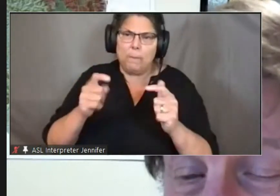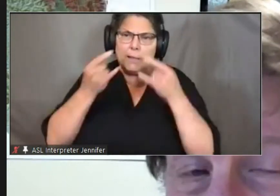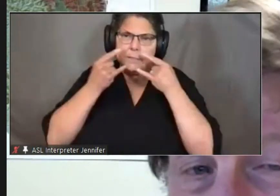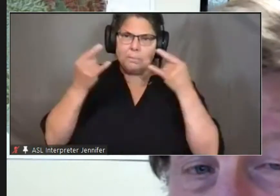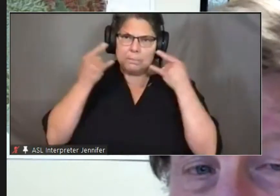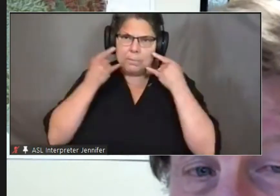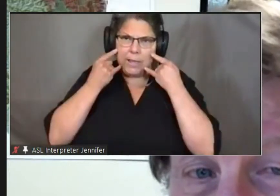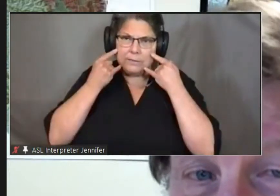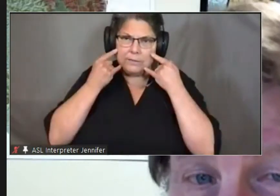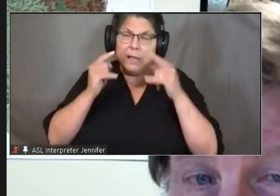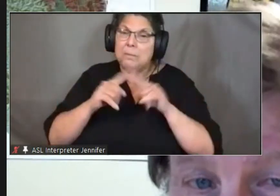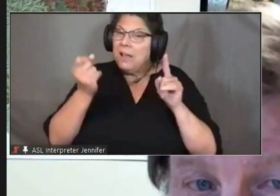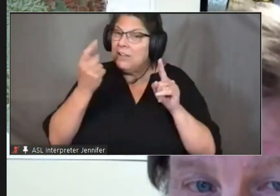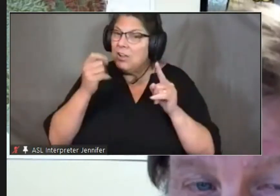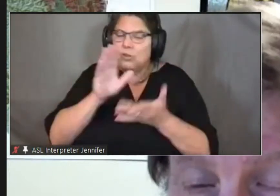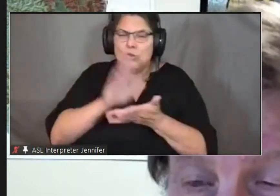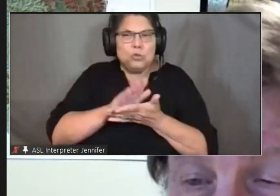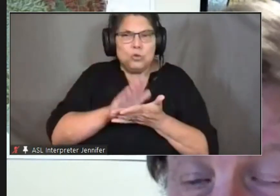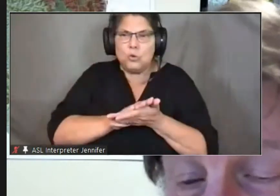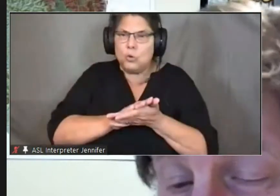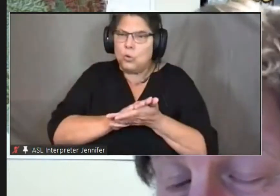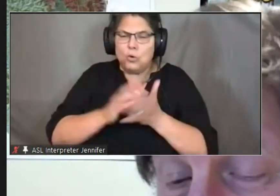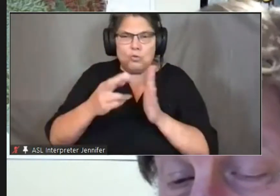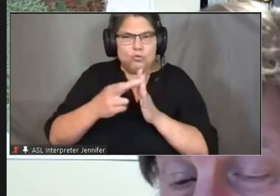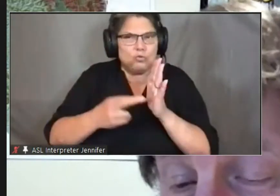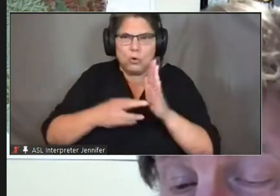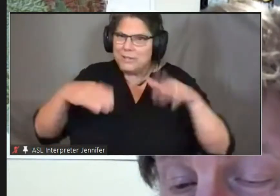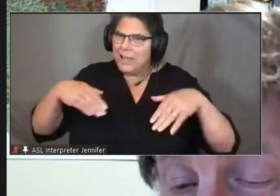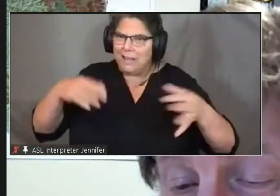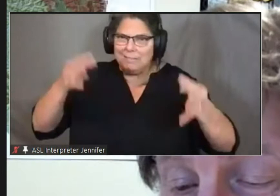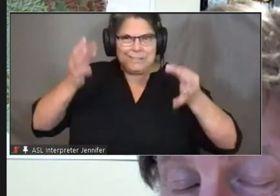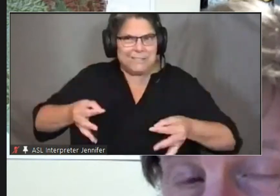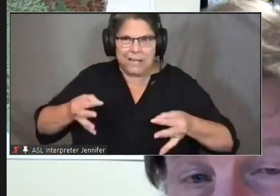school guidance has not been finalized yet. So even as